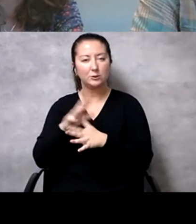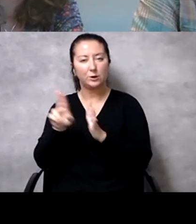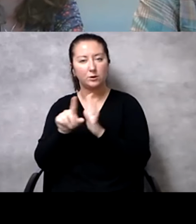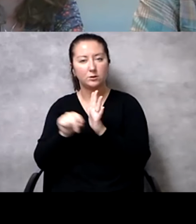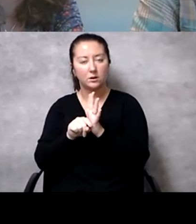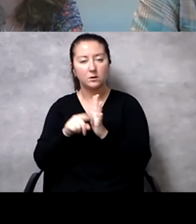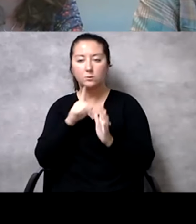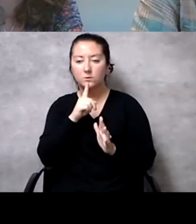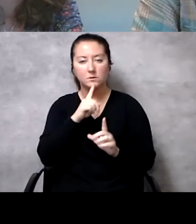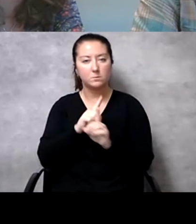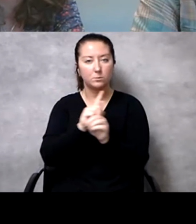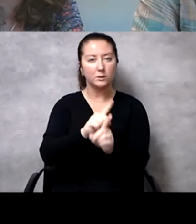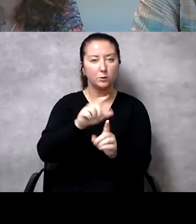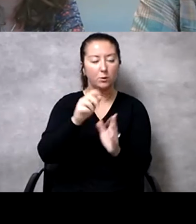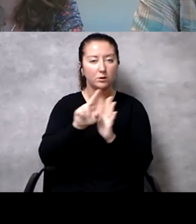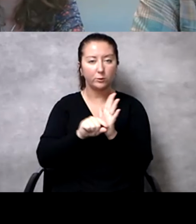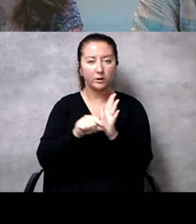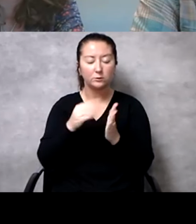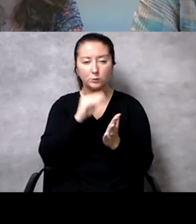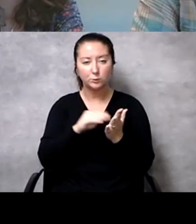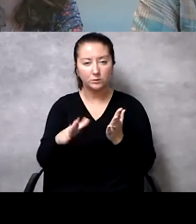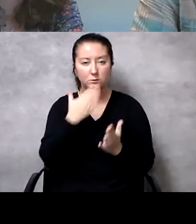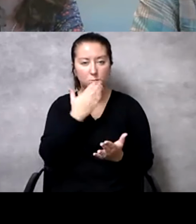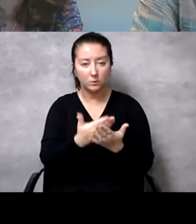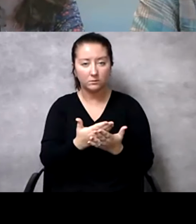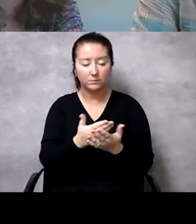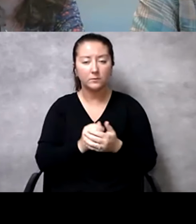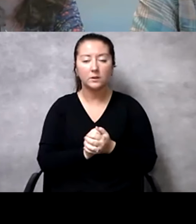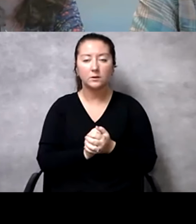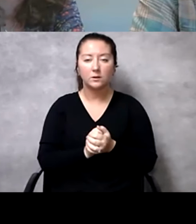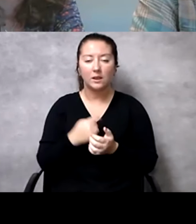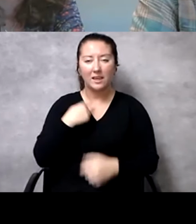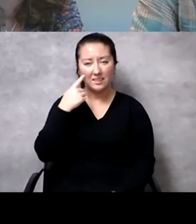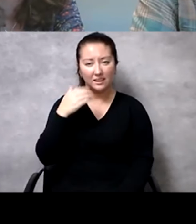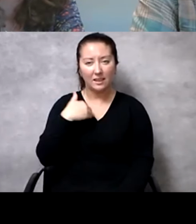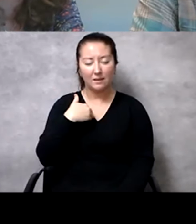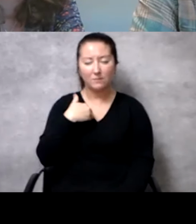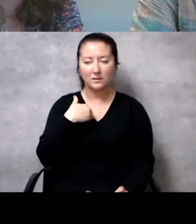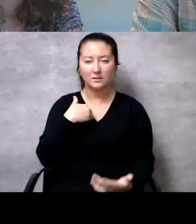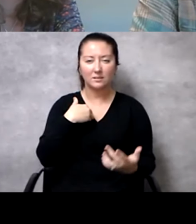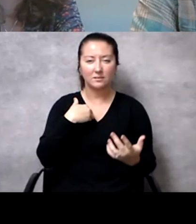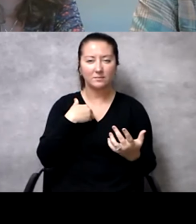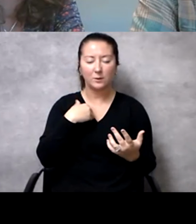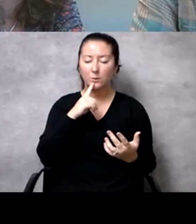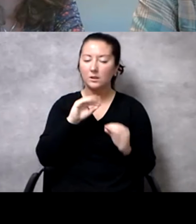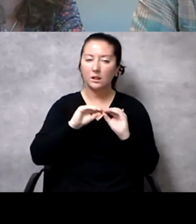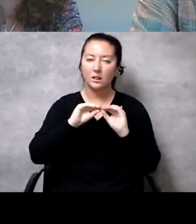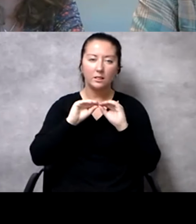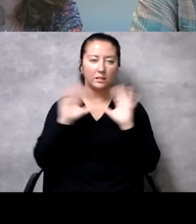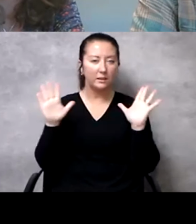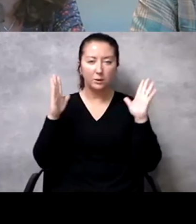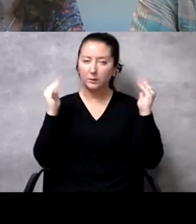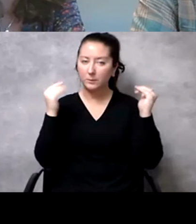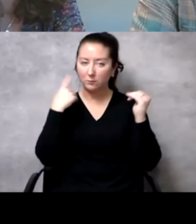mentor younger undergraduate students. And I think just having them have very clear expectations for both of them,